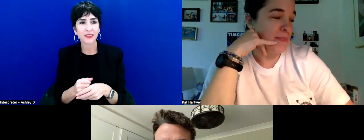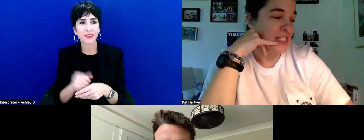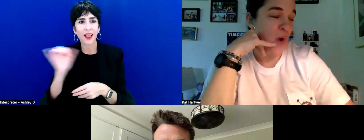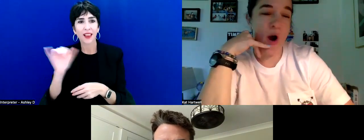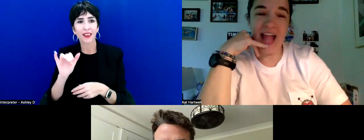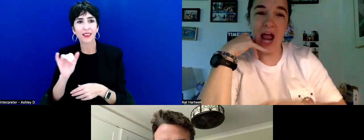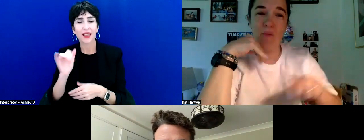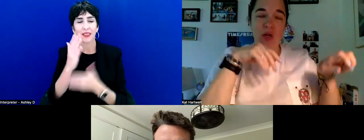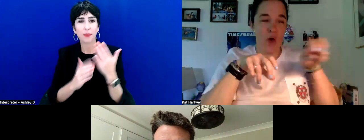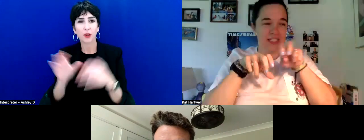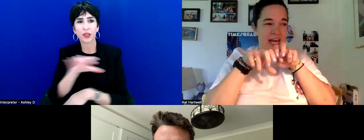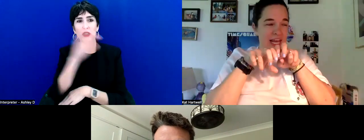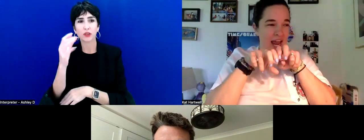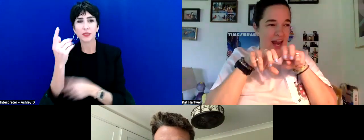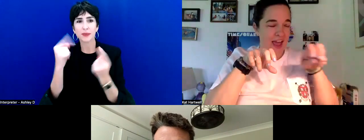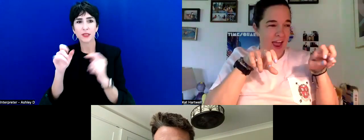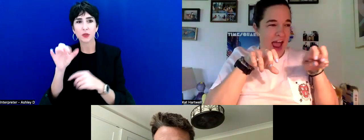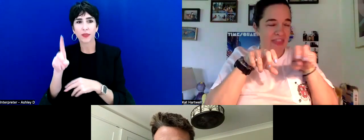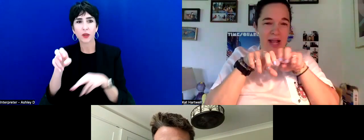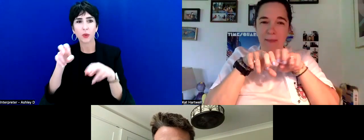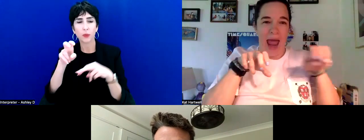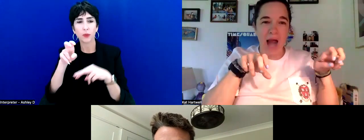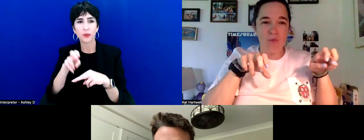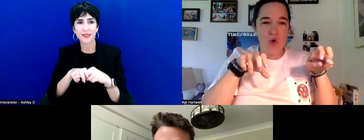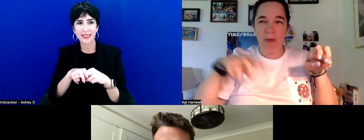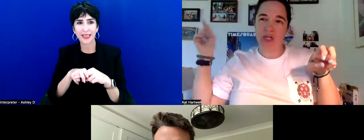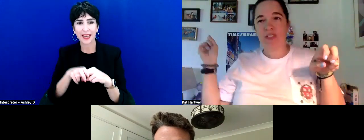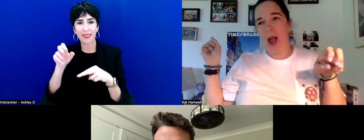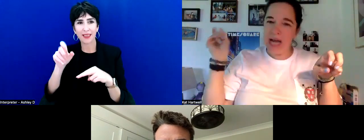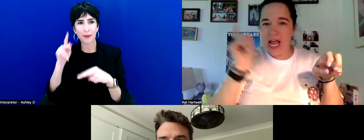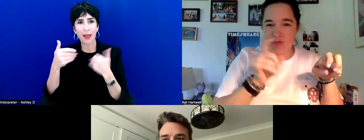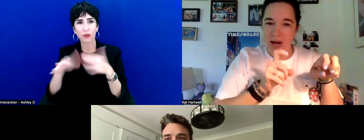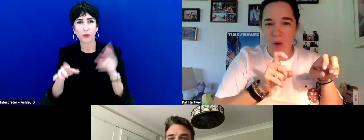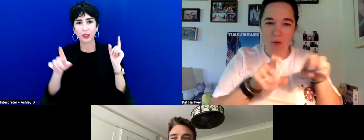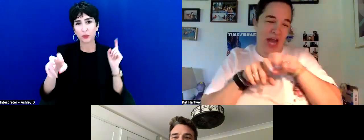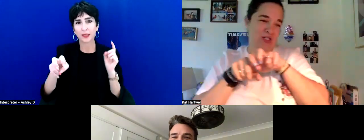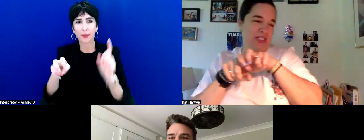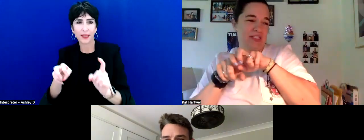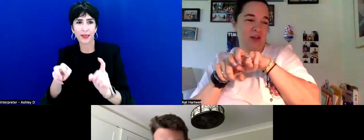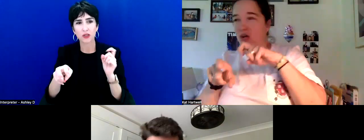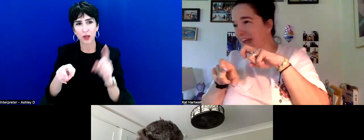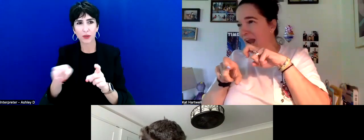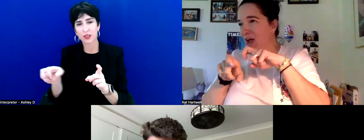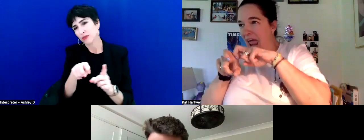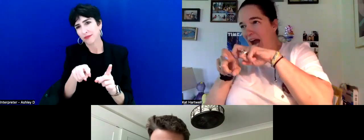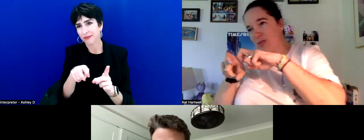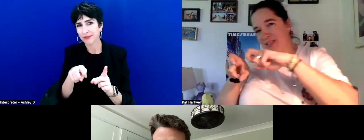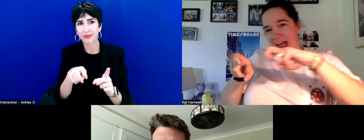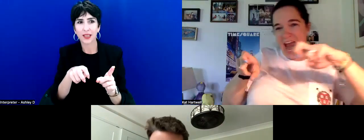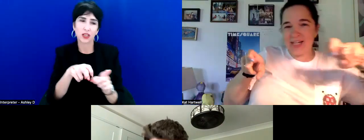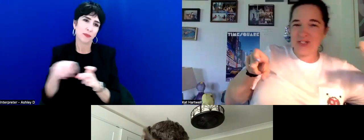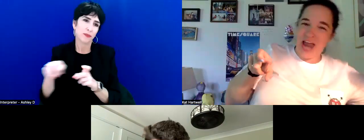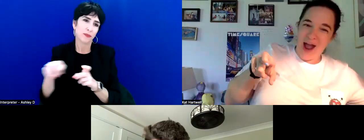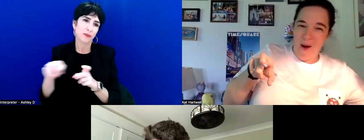in the Christmas in Toyland when you were sitting in, I think the back room, and she was coming in trying to work with that. He just looked at him and